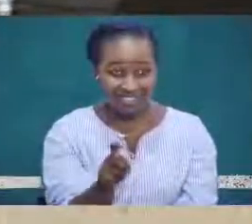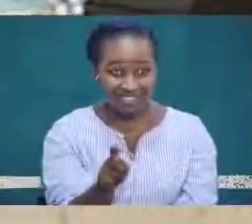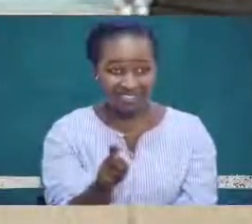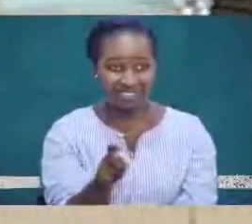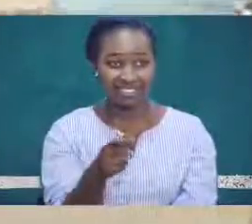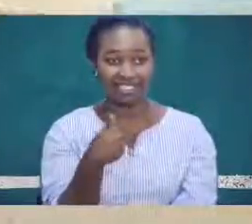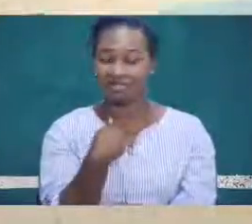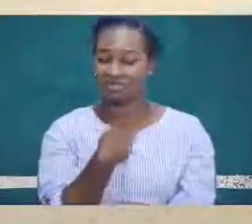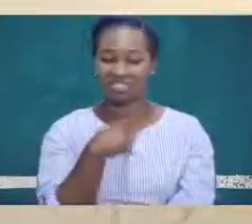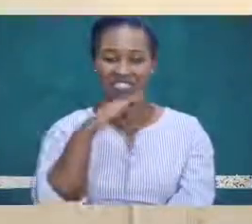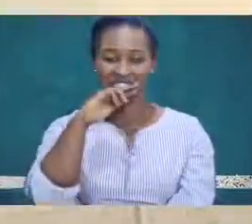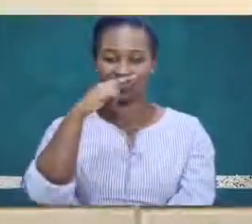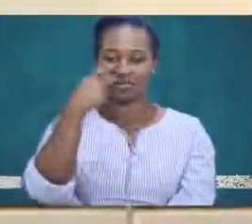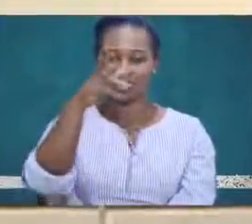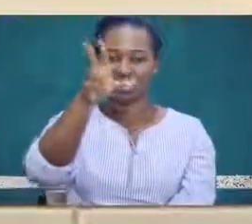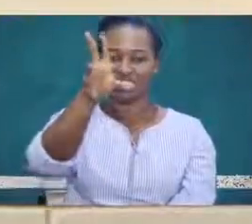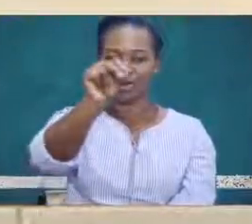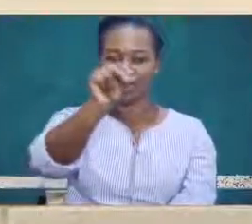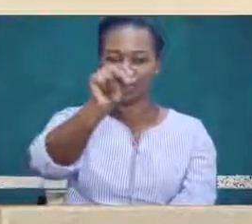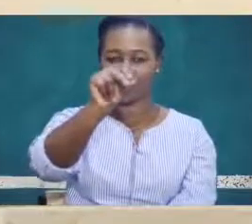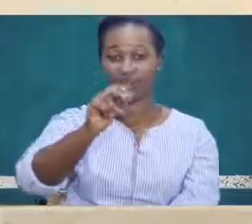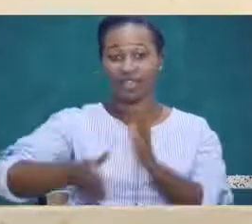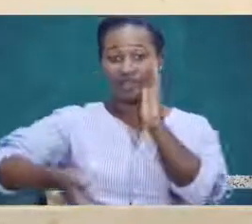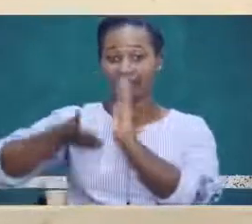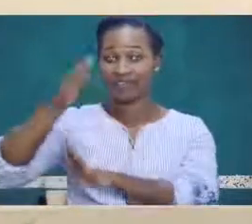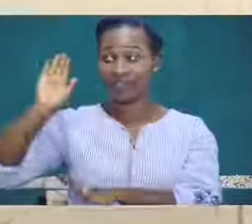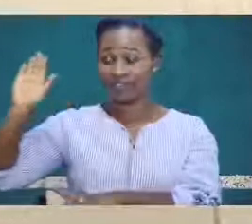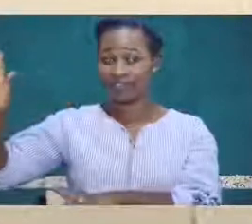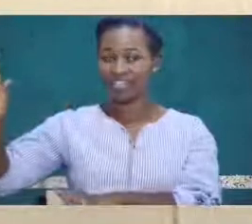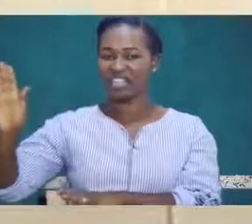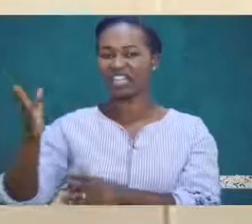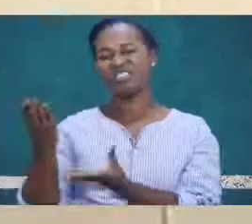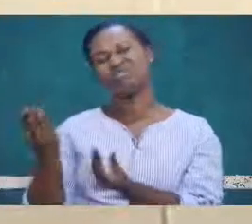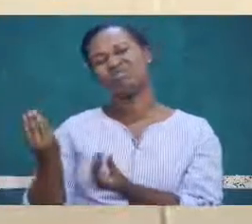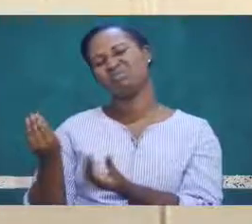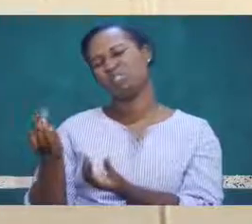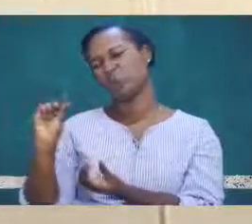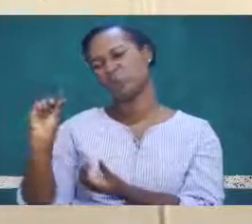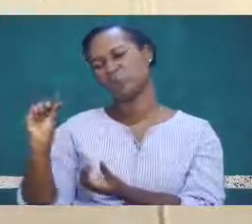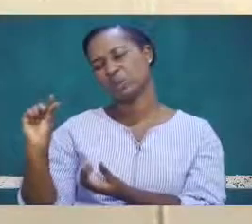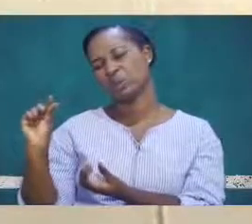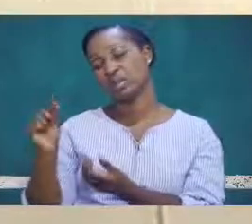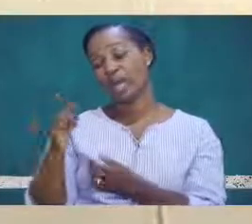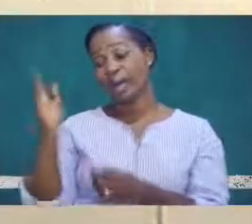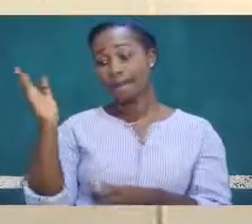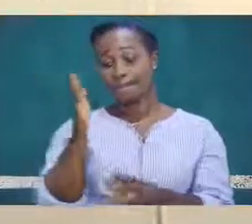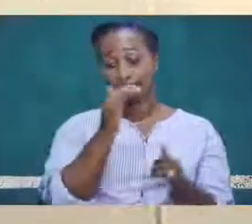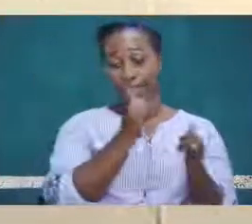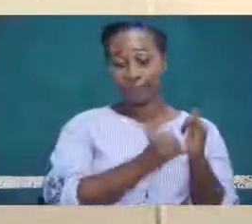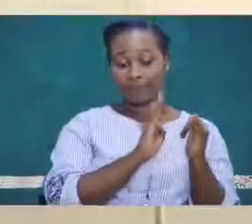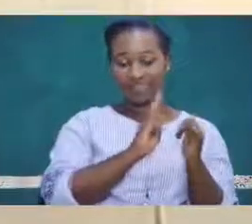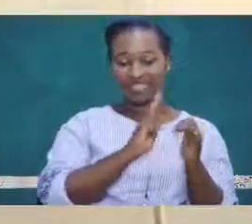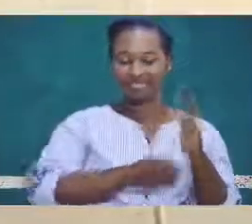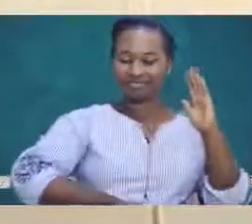According to me, no. The velocity at point A is very small. The velocity at point B is